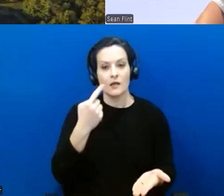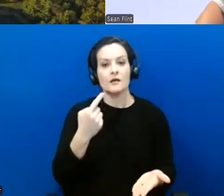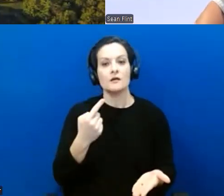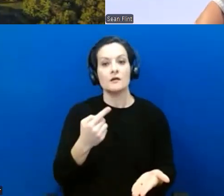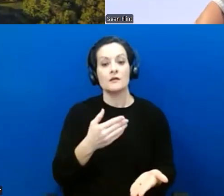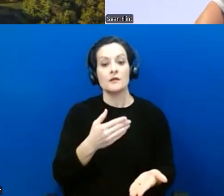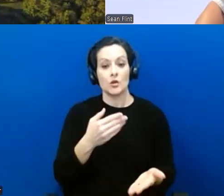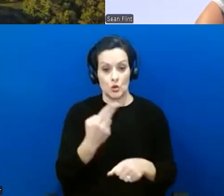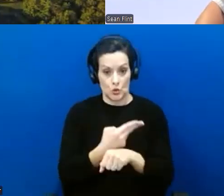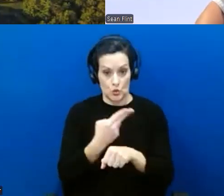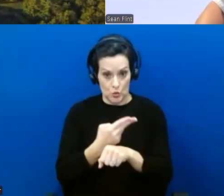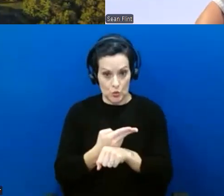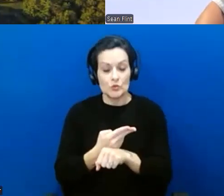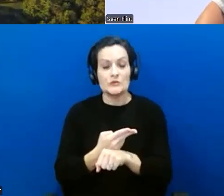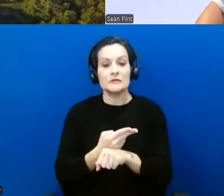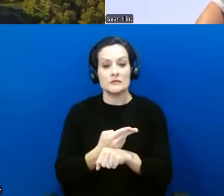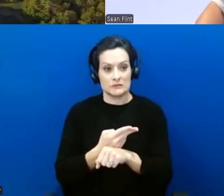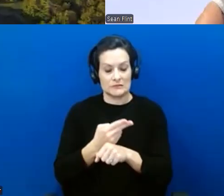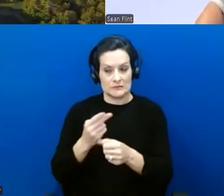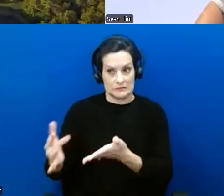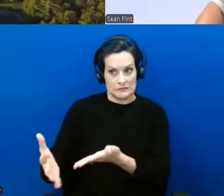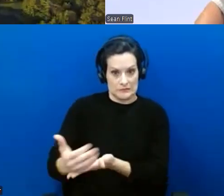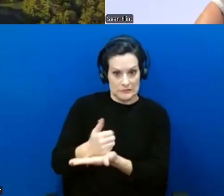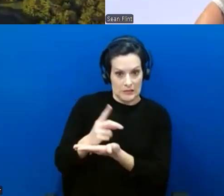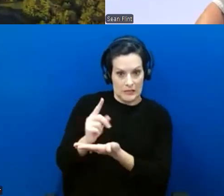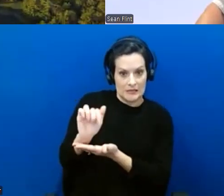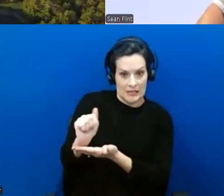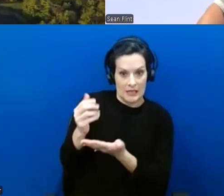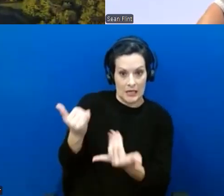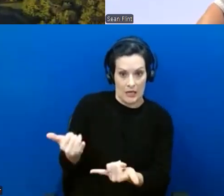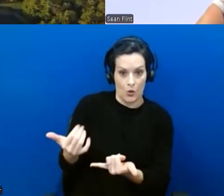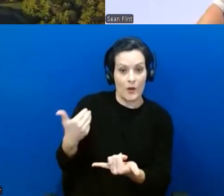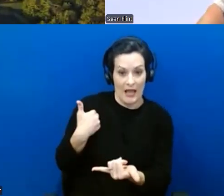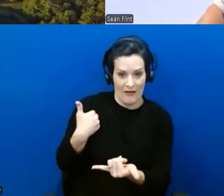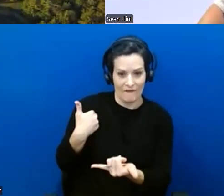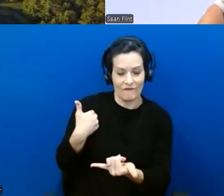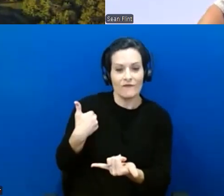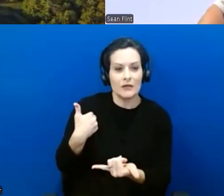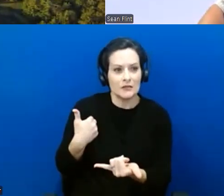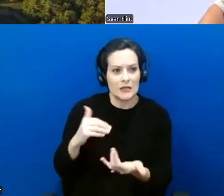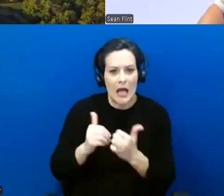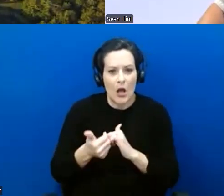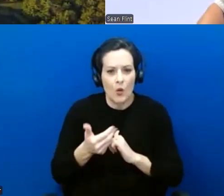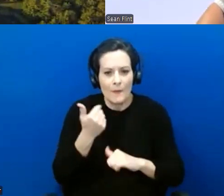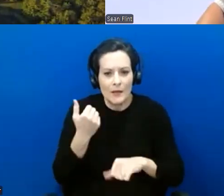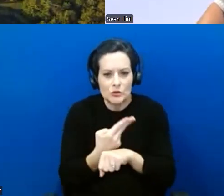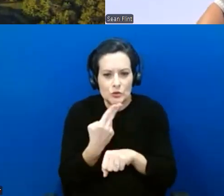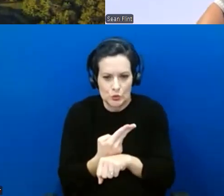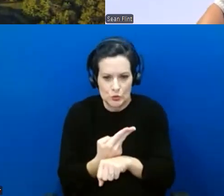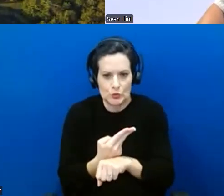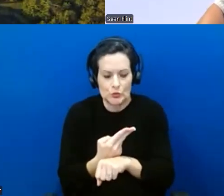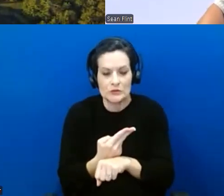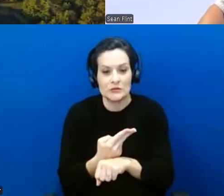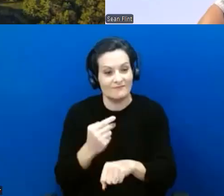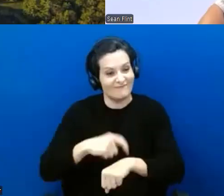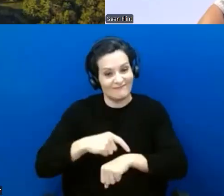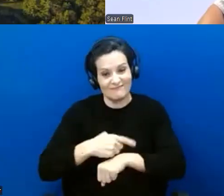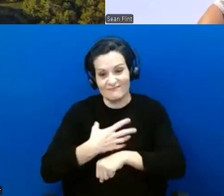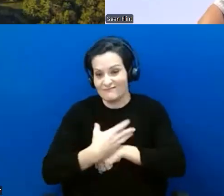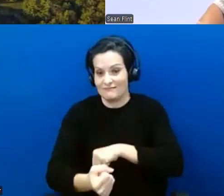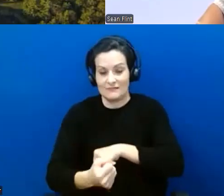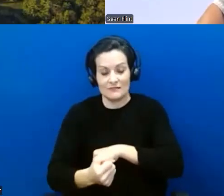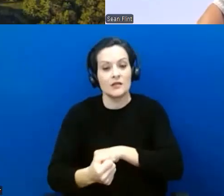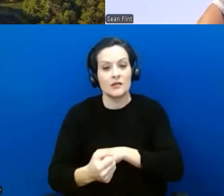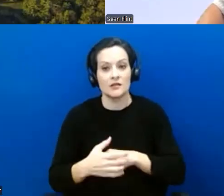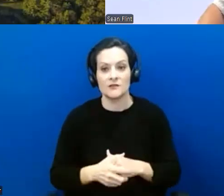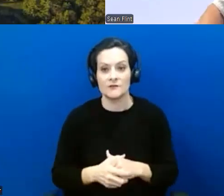best use, given that time is of the essence, of the data that we already have to create tools and also make management decisions. And then at the risk